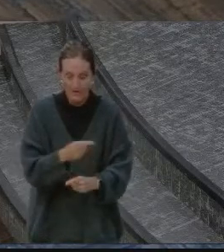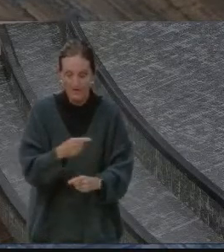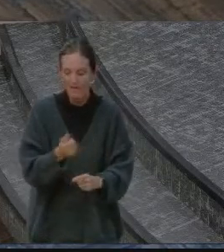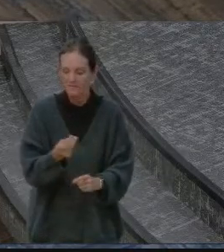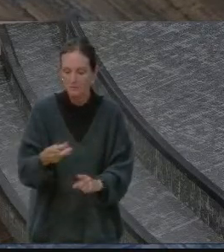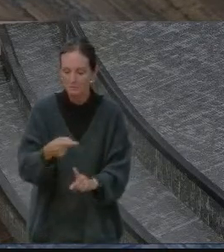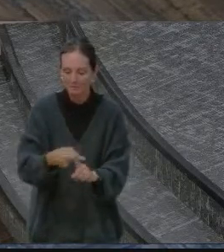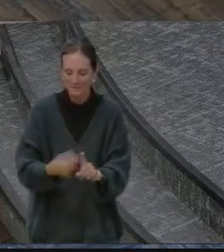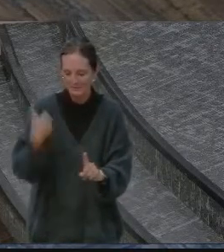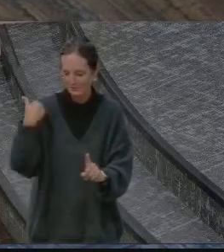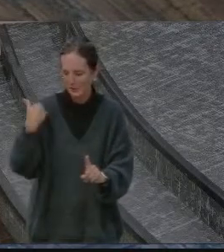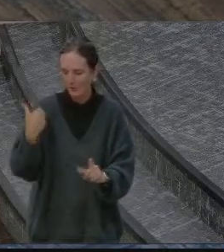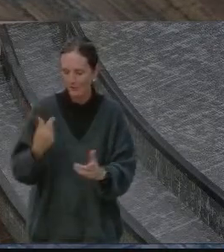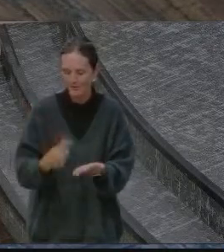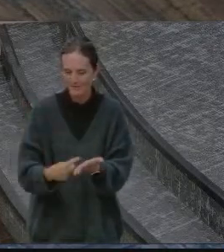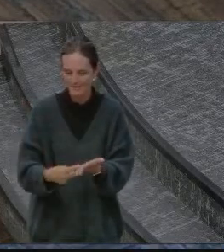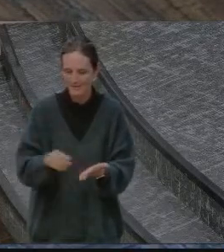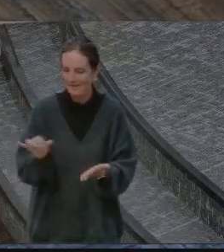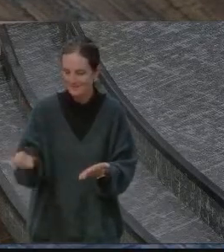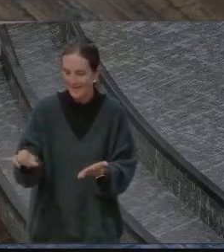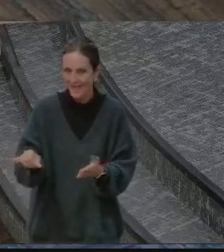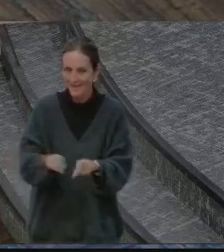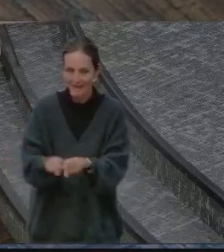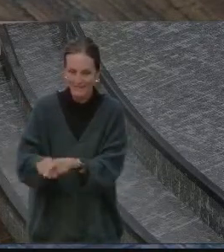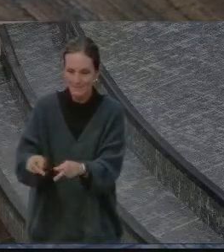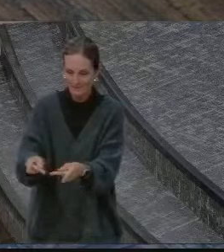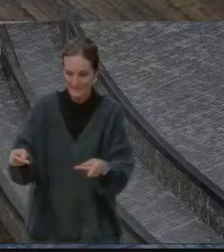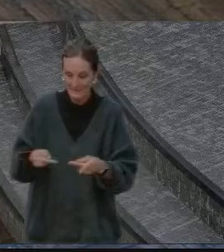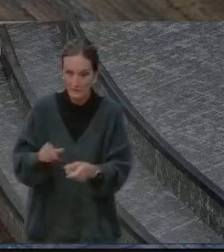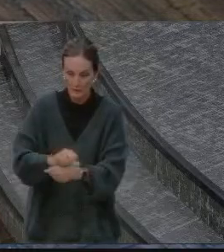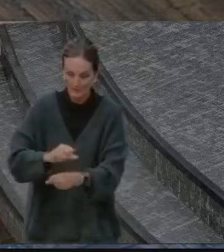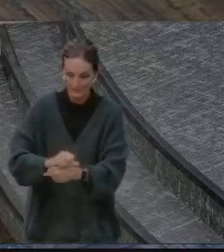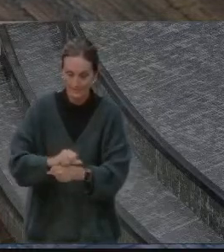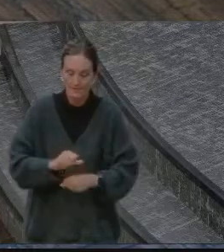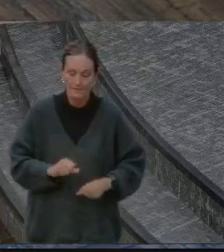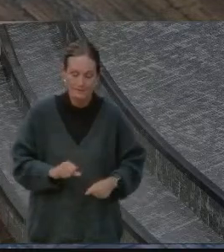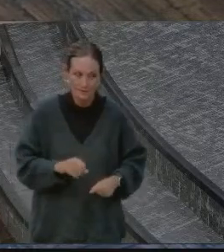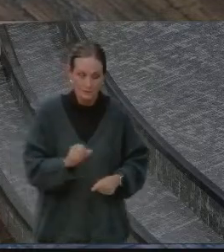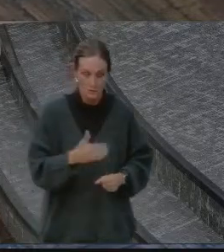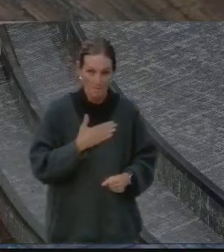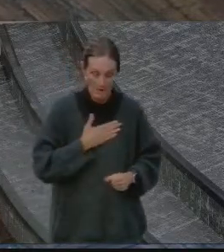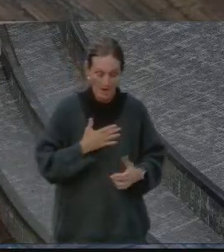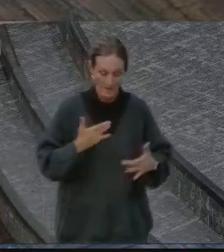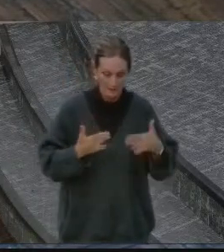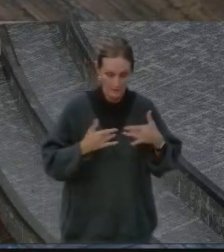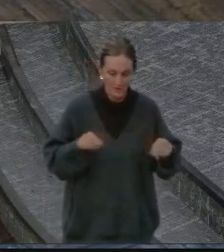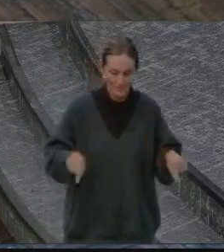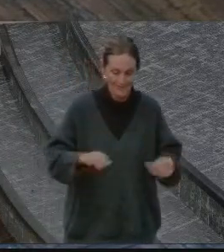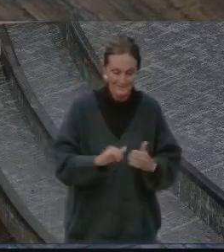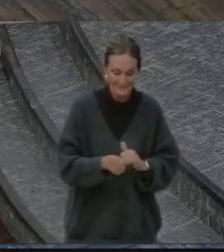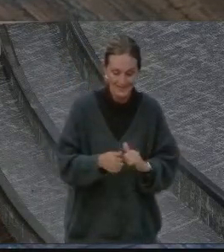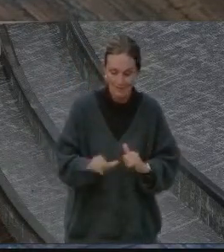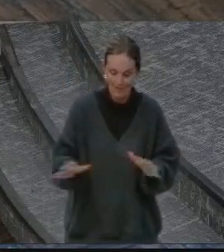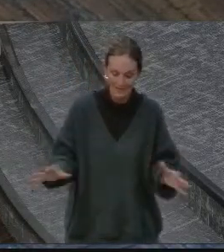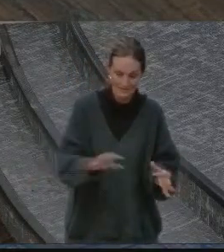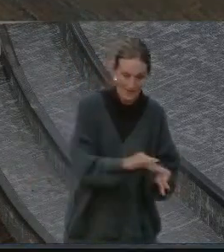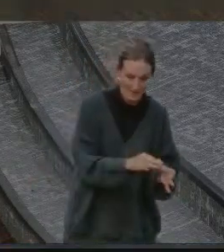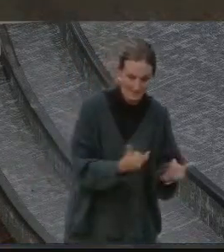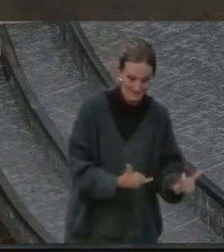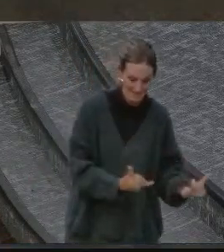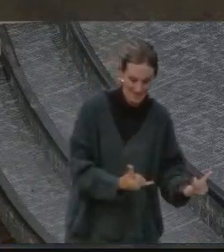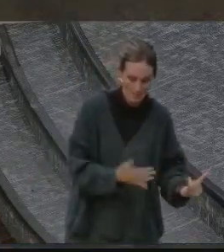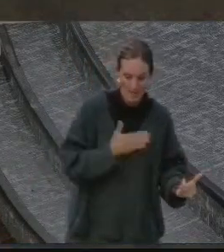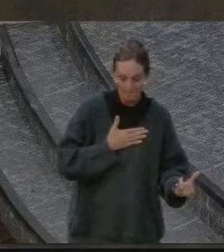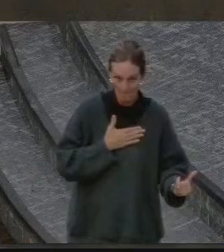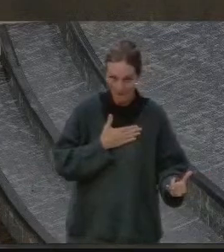that as a position. My concern, so here's how that ties to now. Where my